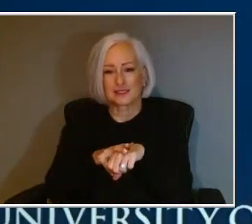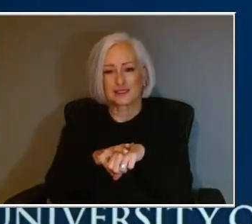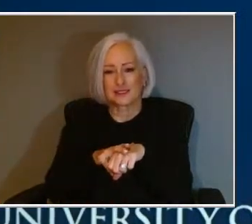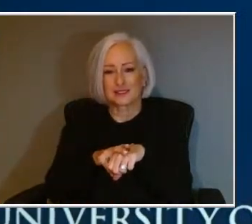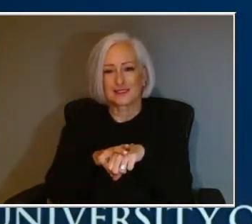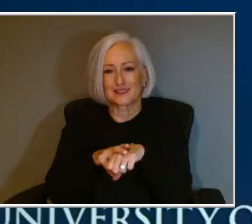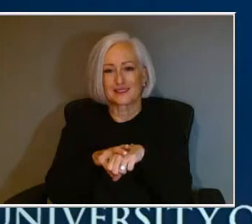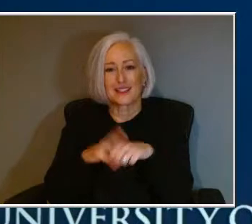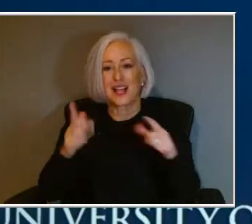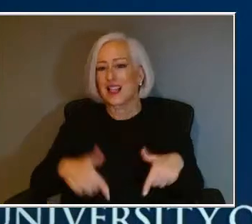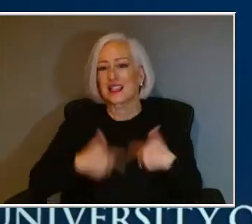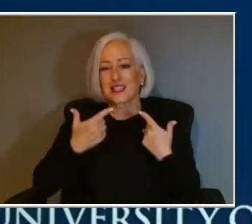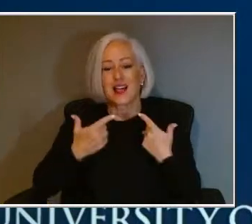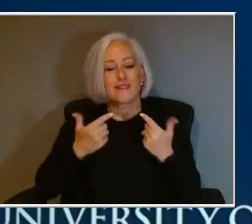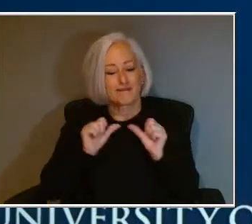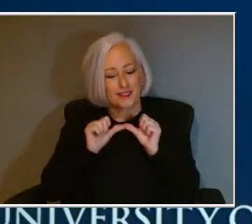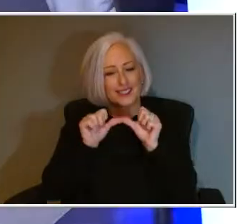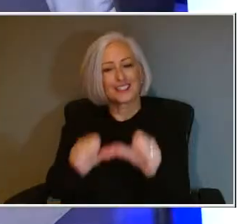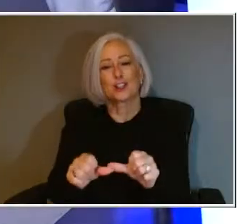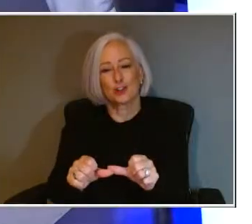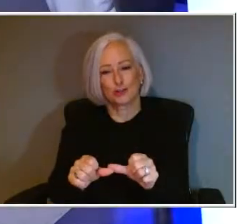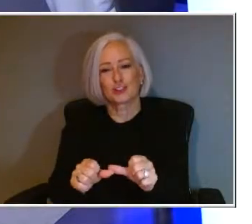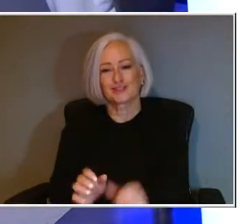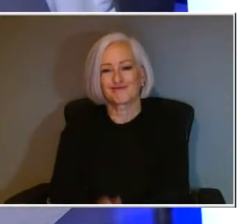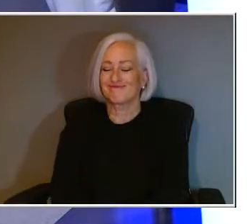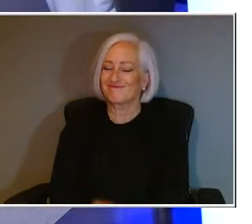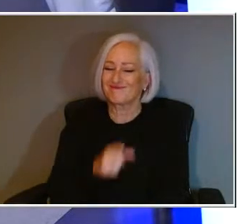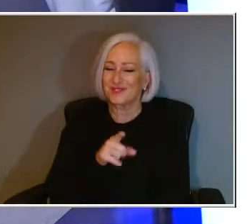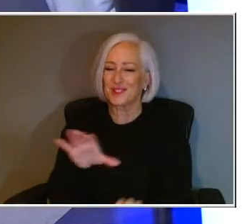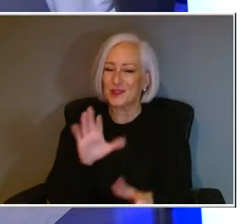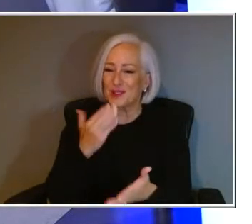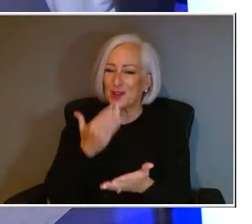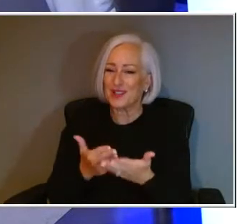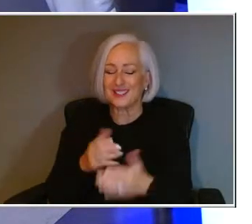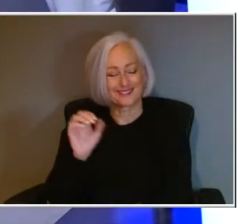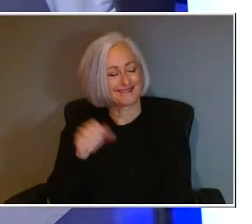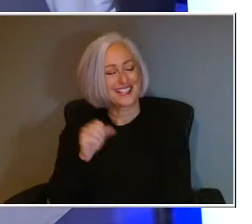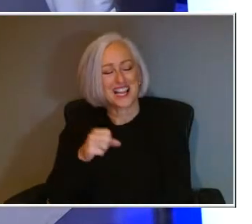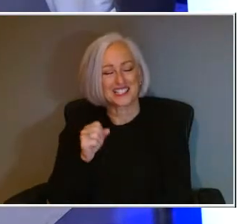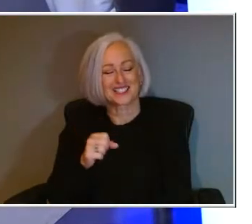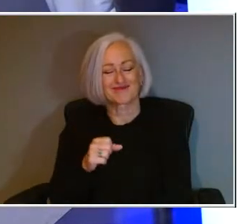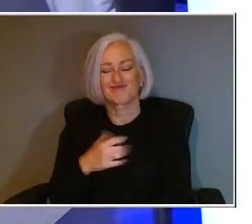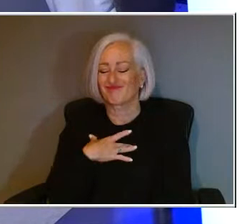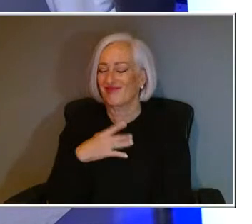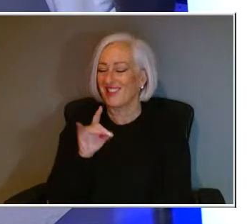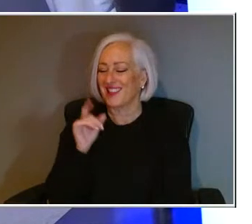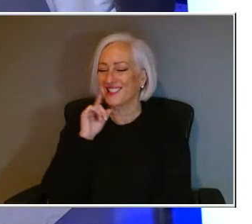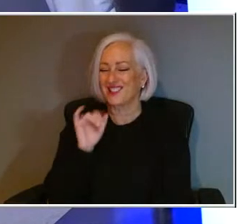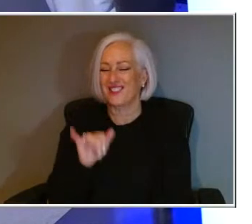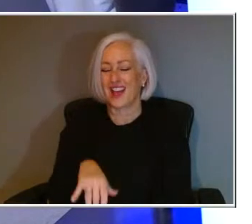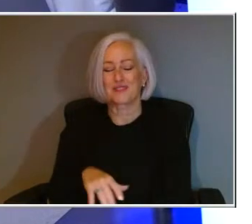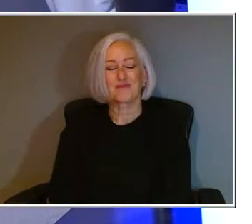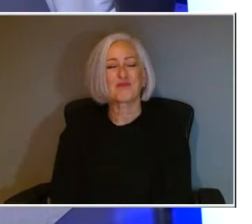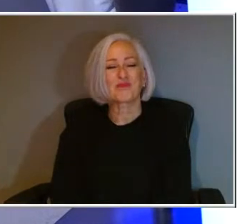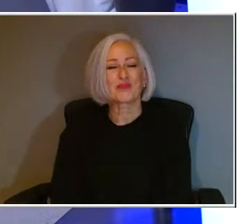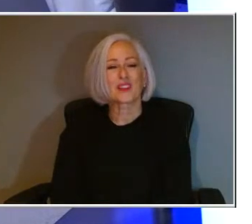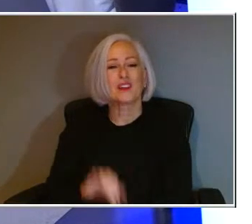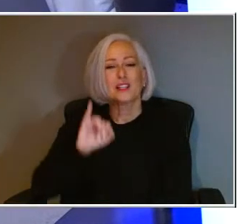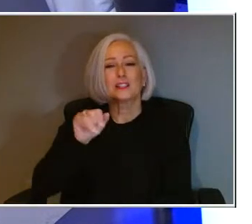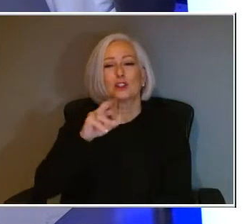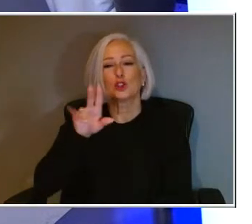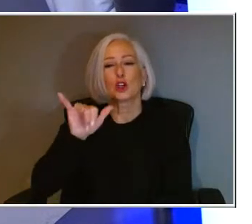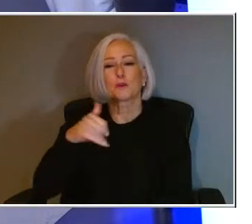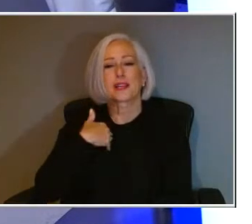life goes on. You doing good? Yes. I like to hear that. We like to hear that. So Jeremy has a question. Was there anything